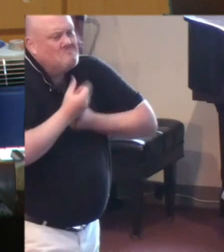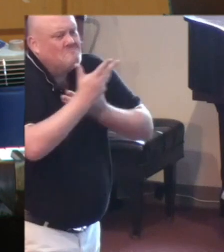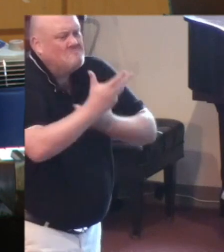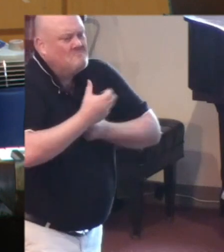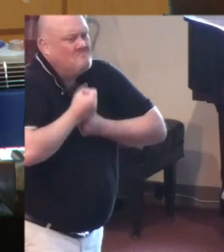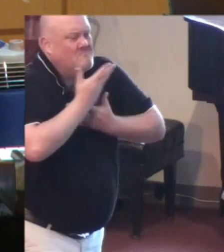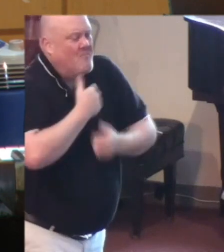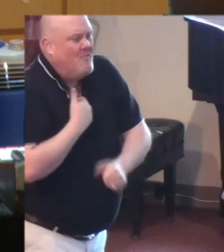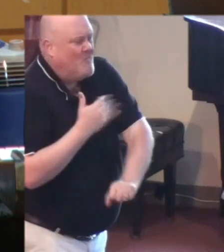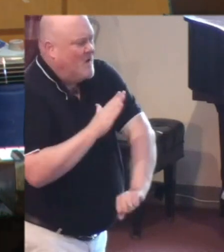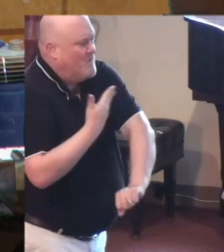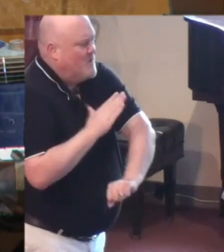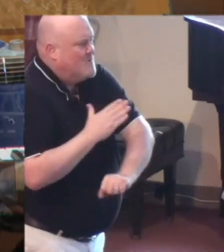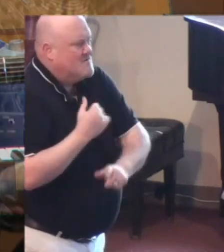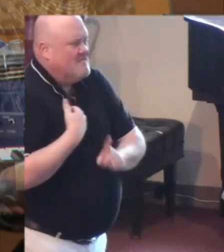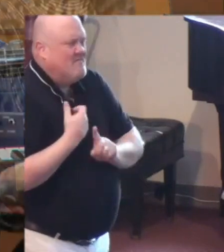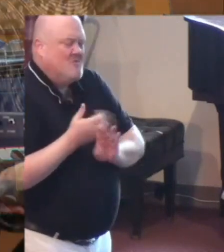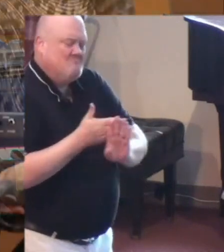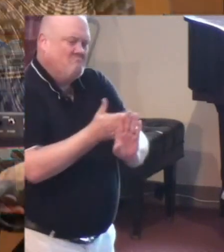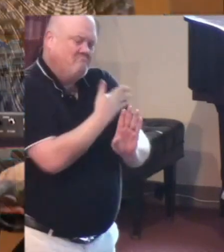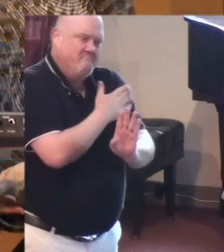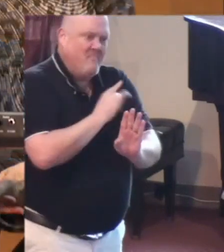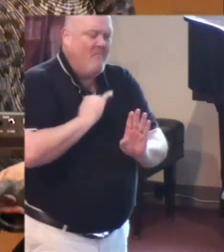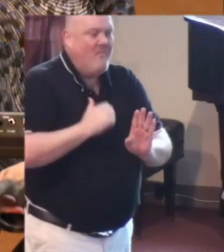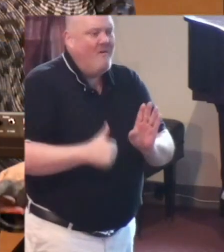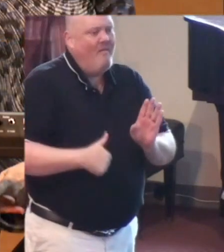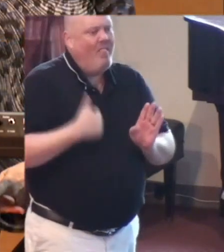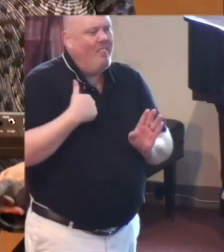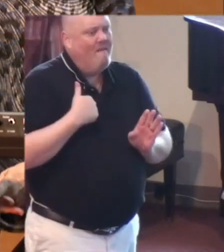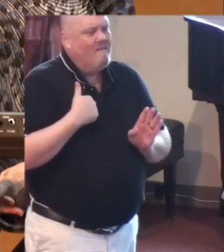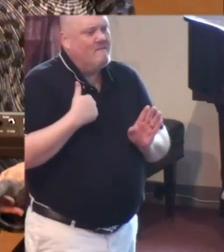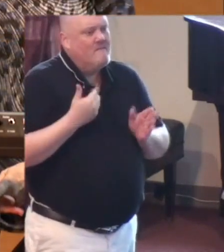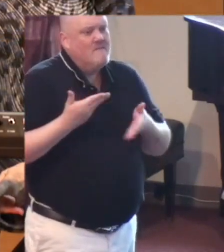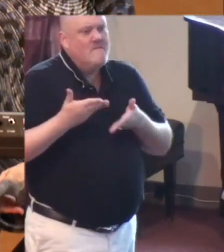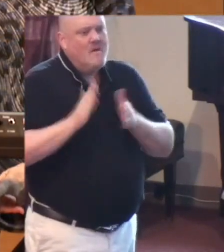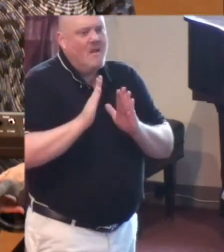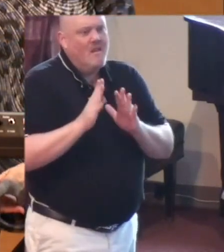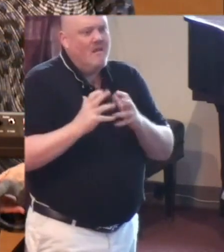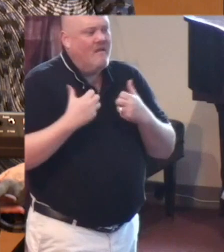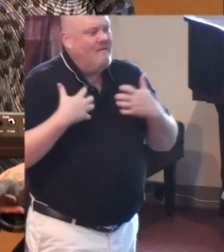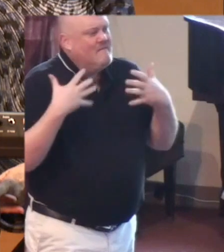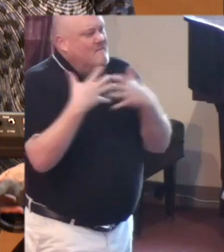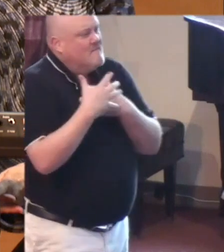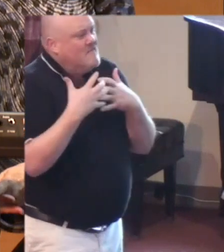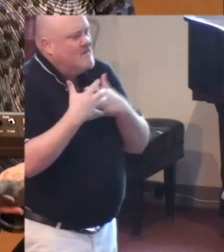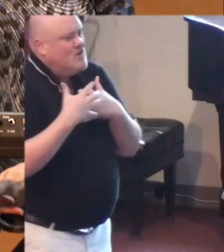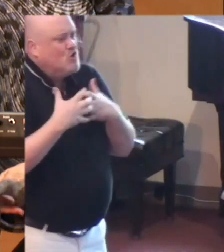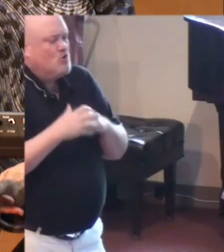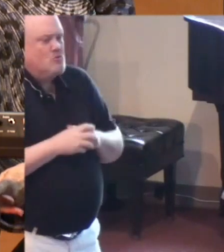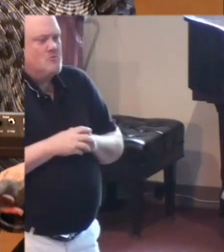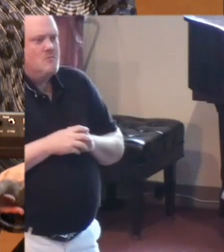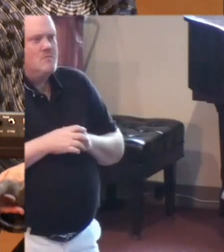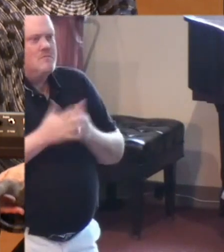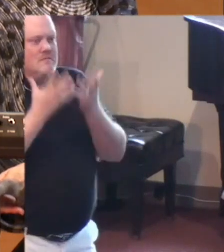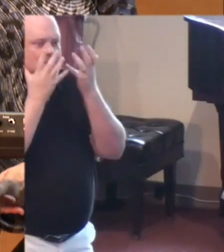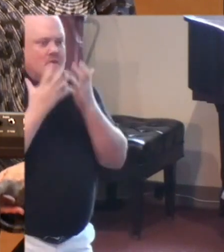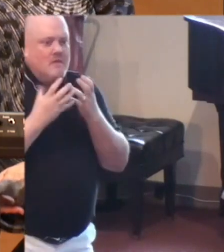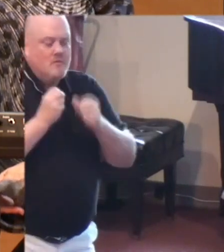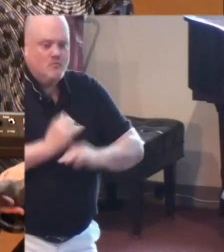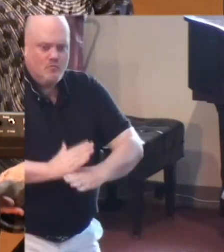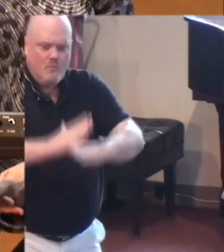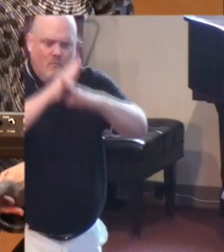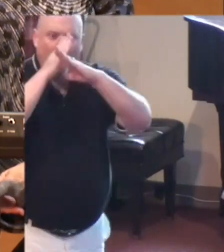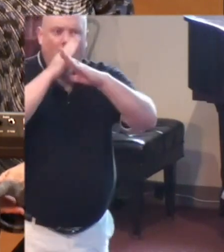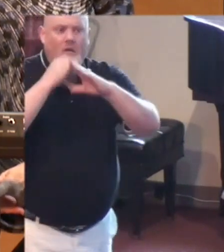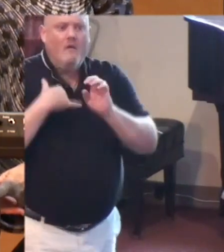too much of my life, I allowed fear to sabotage my dreams. I